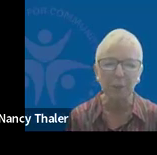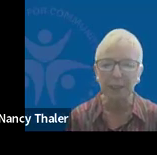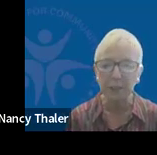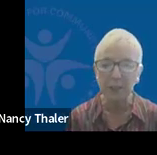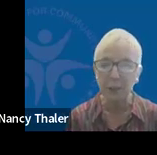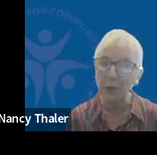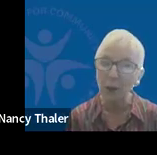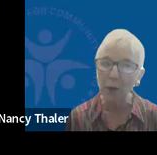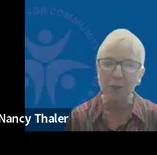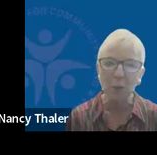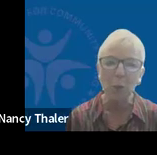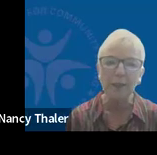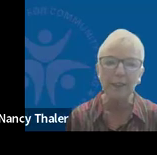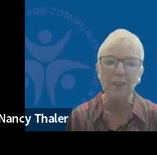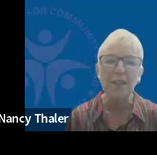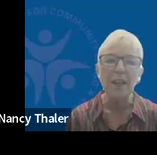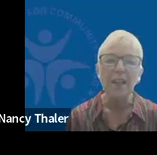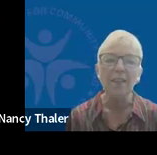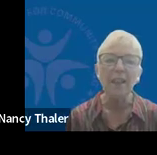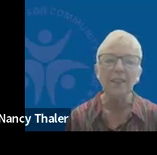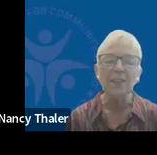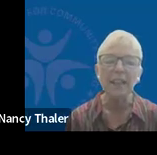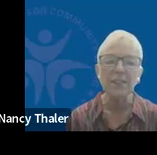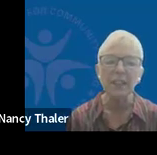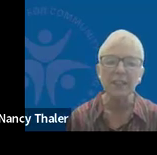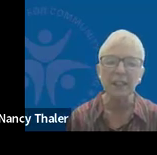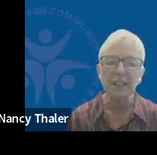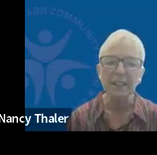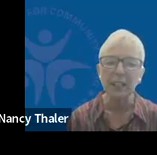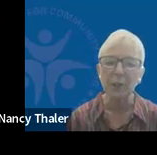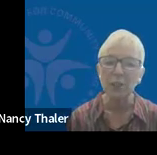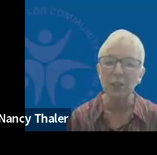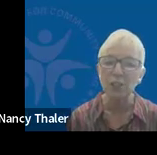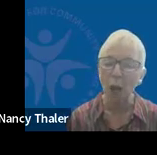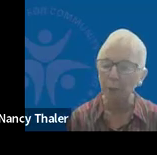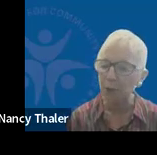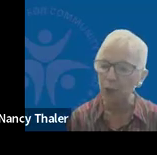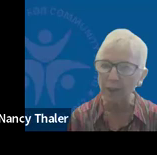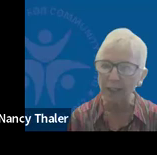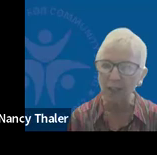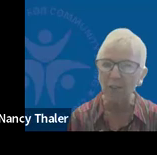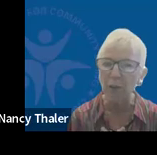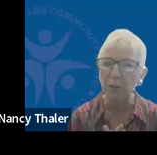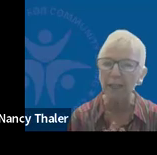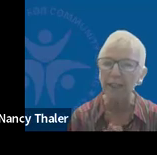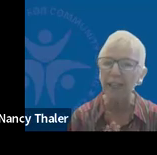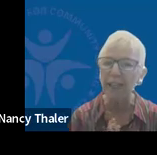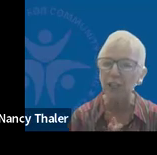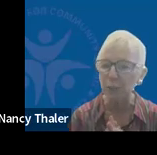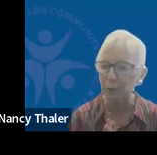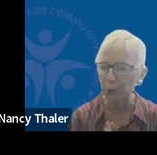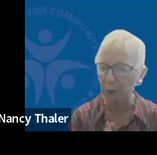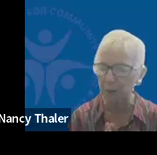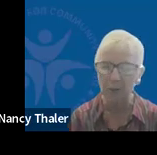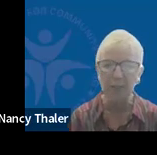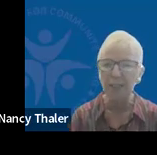think, pretty interesting requirements. One is that states conduct secret shopper surveys of their Medicaid and